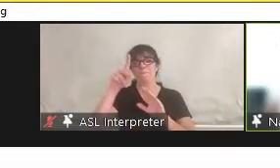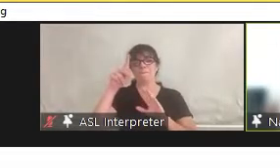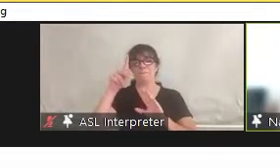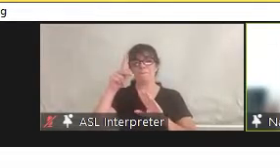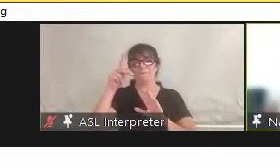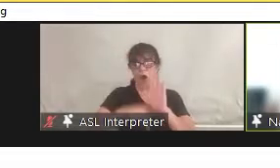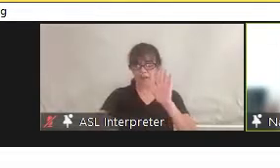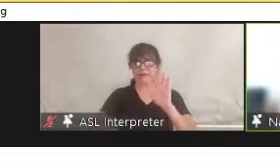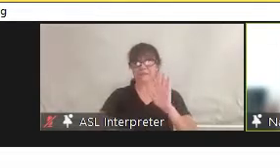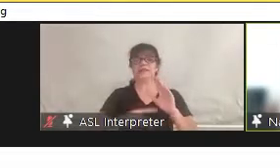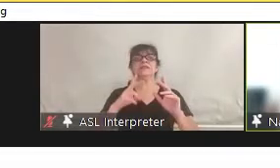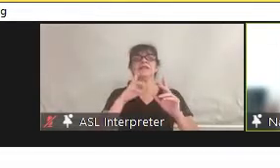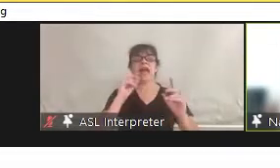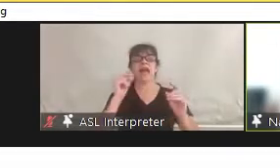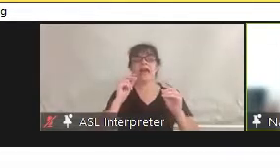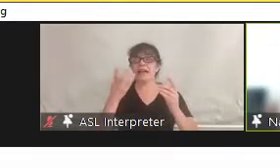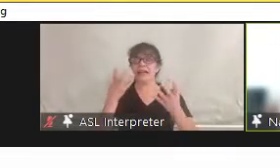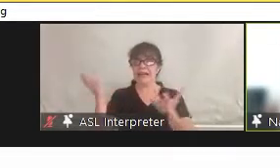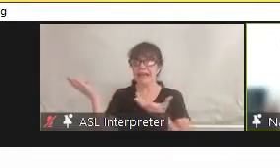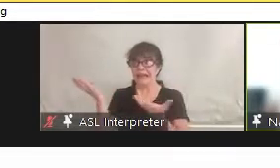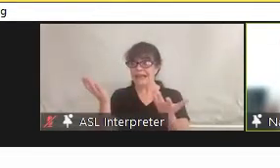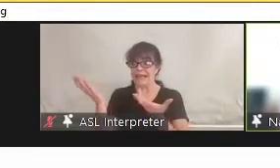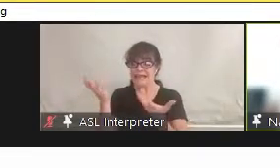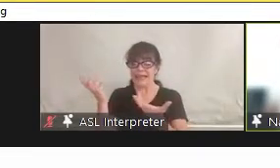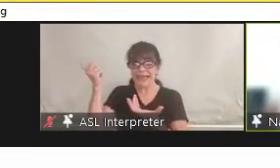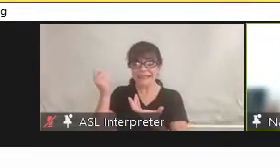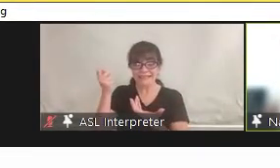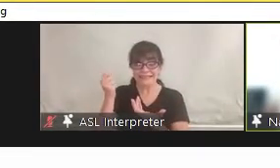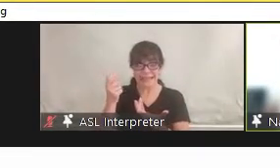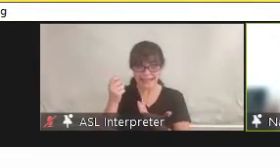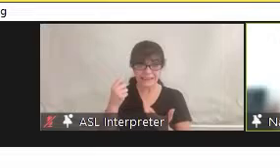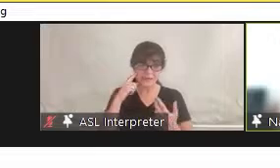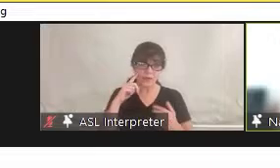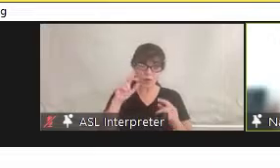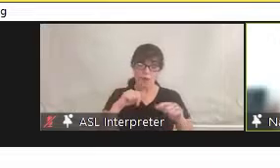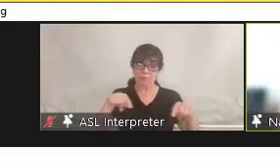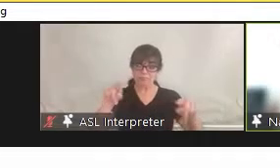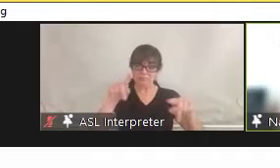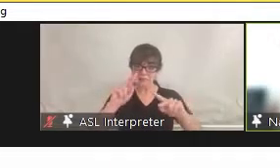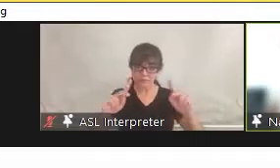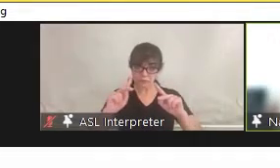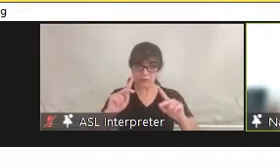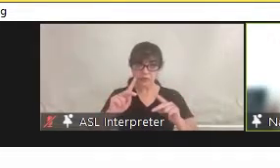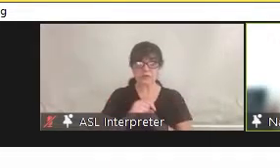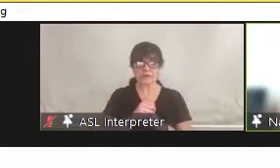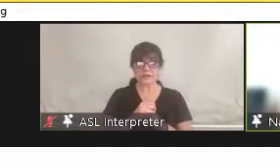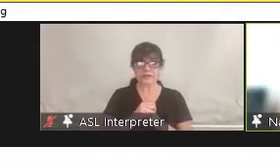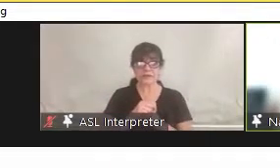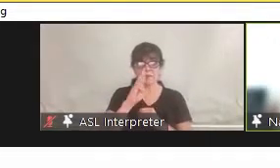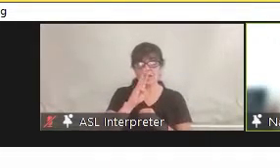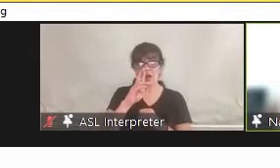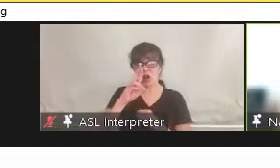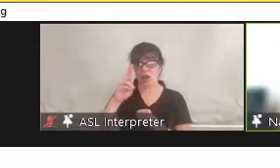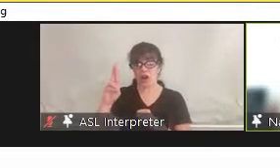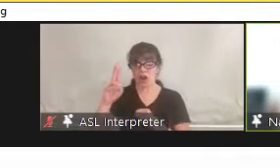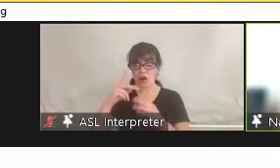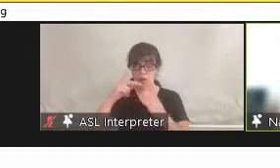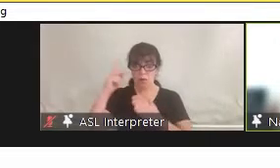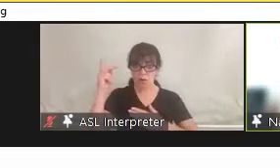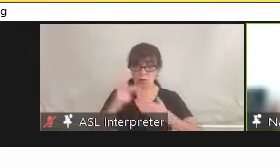also providing incentives to really implement these standards. The program, BRR program, is really aimed at